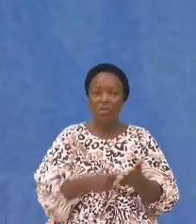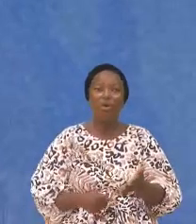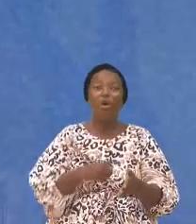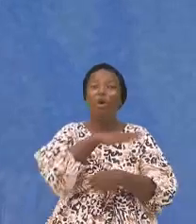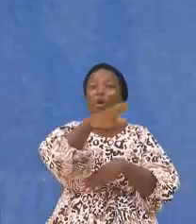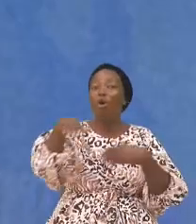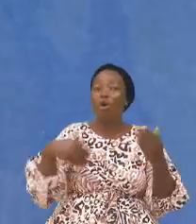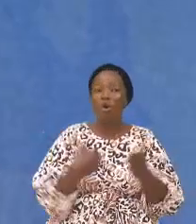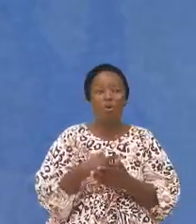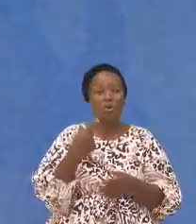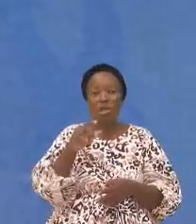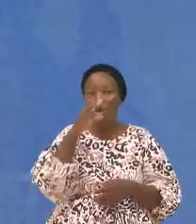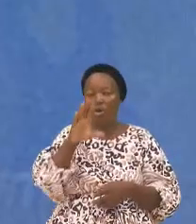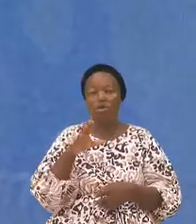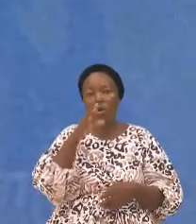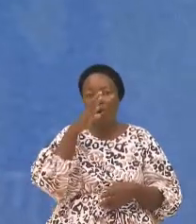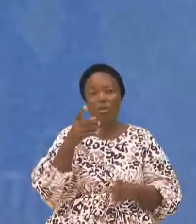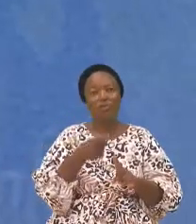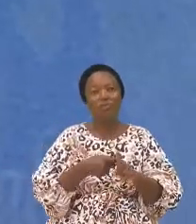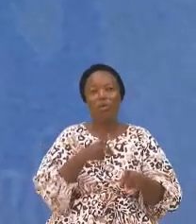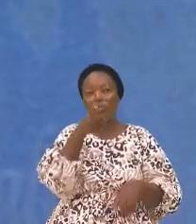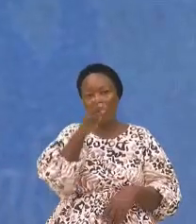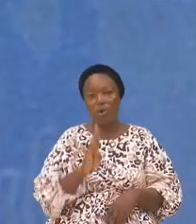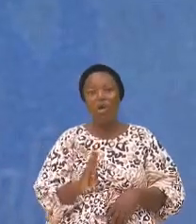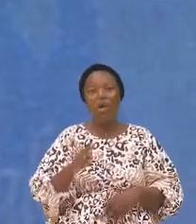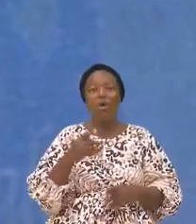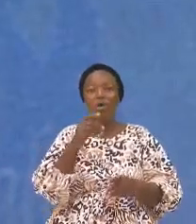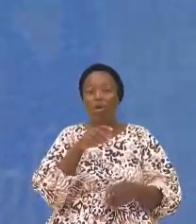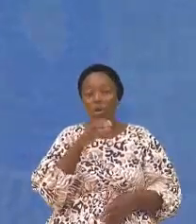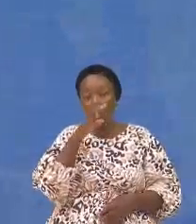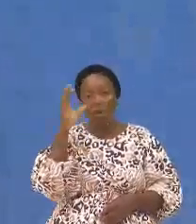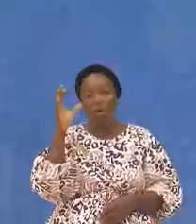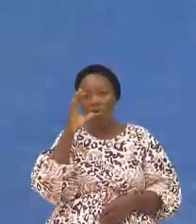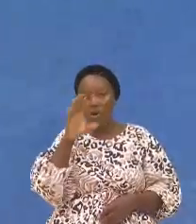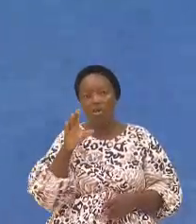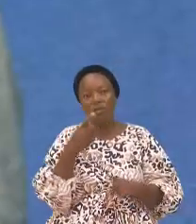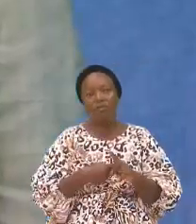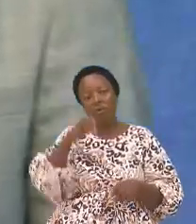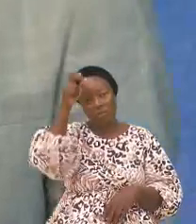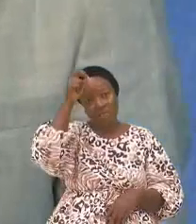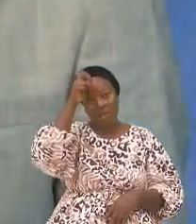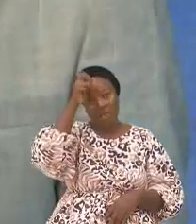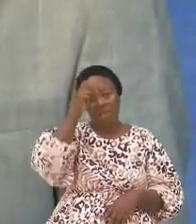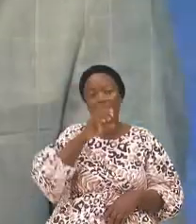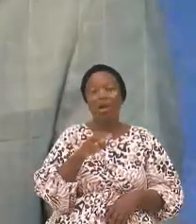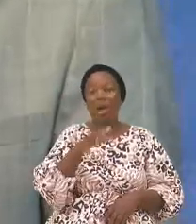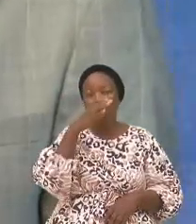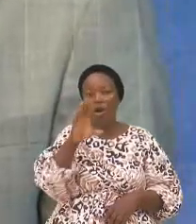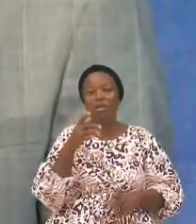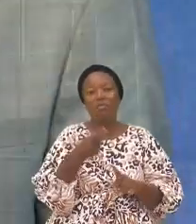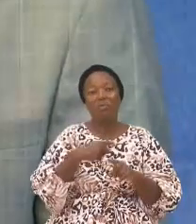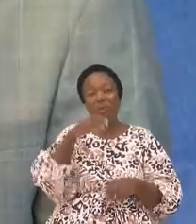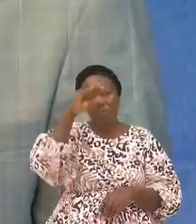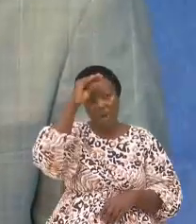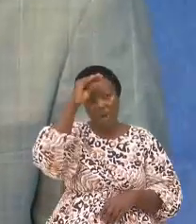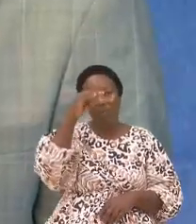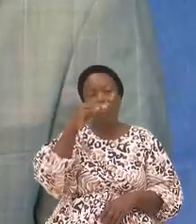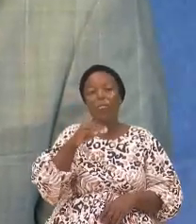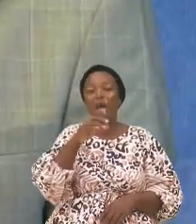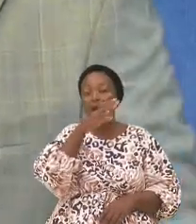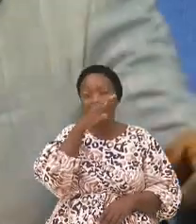cross, he canceled all the curse. Curse from God, curse from